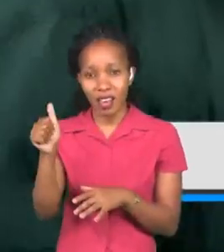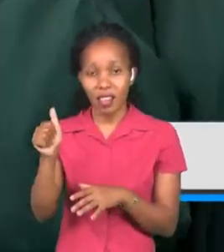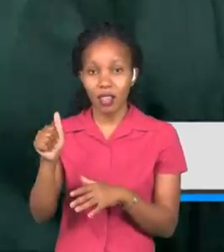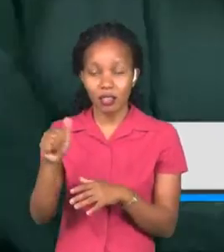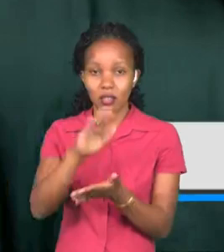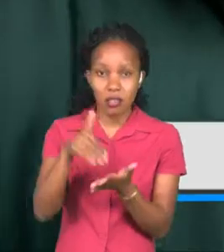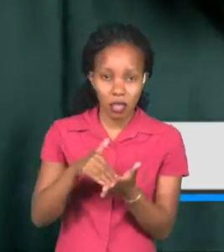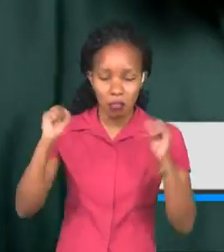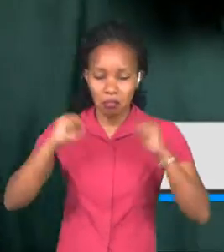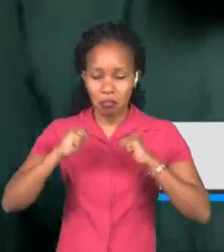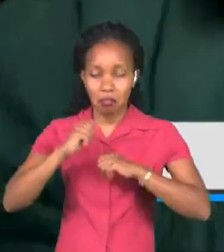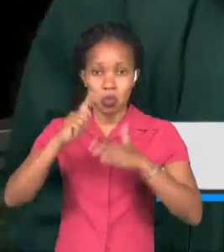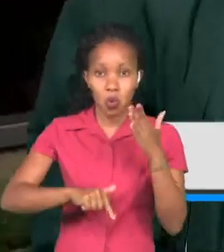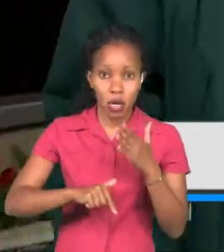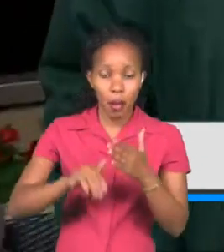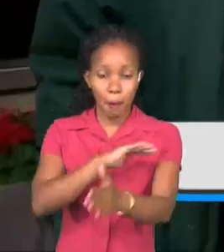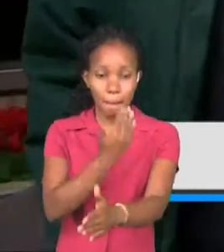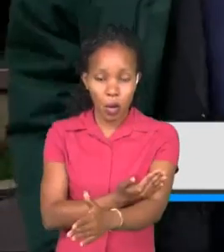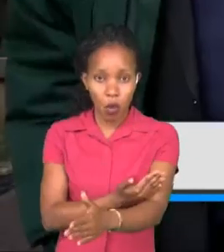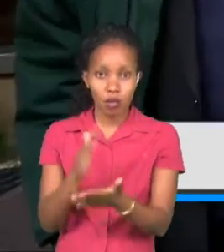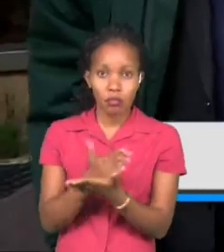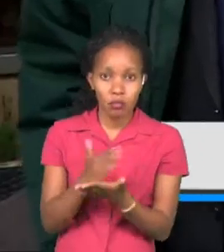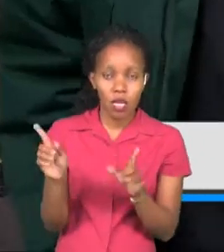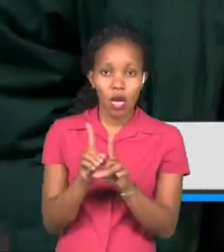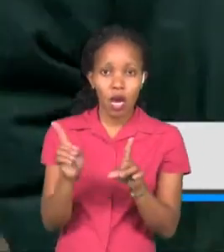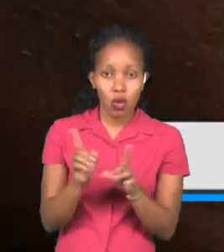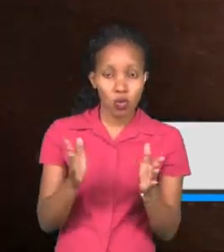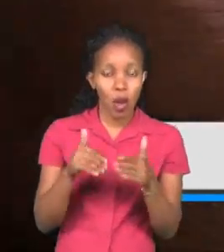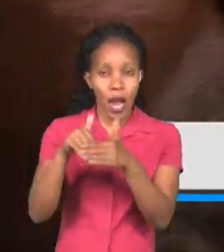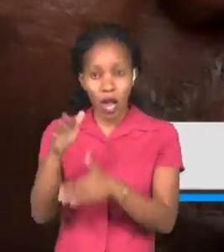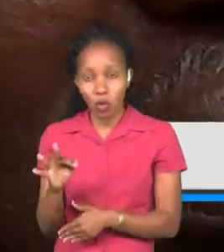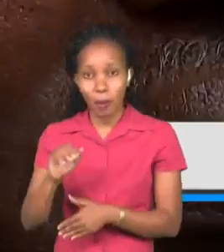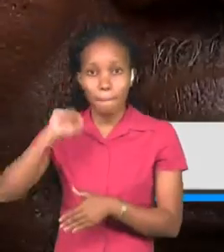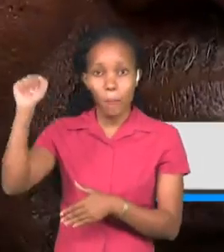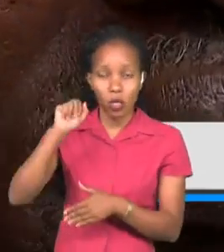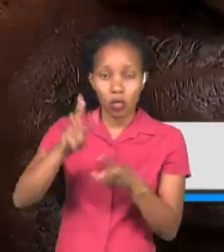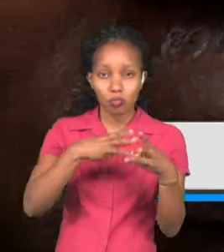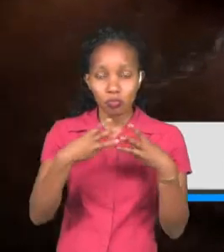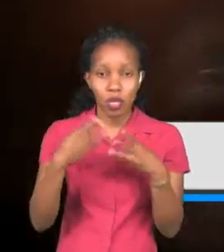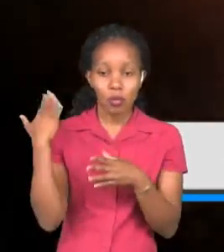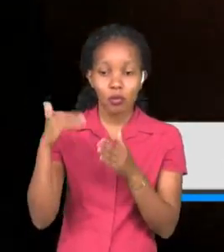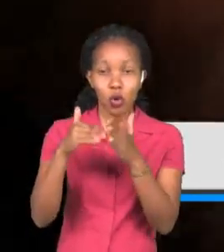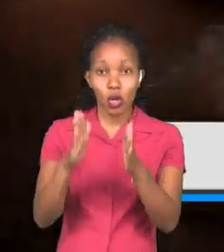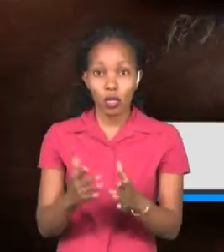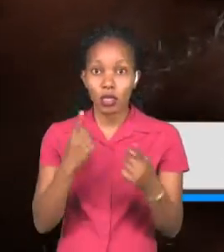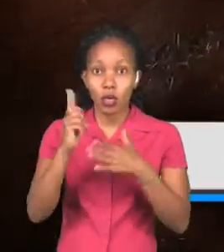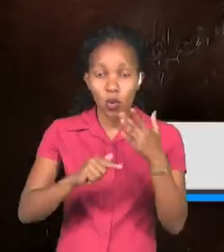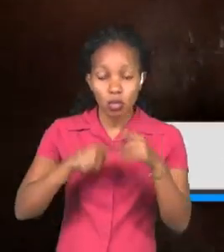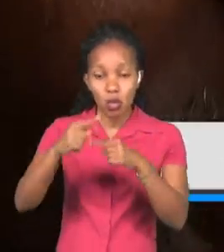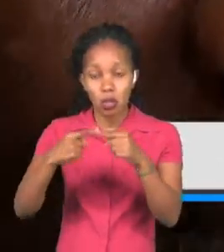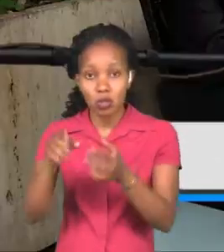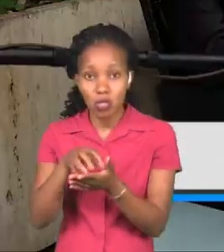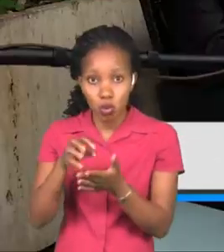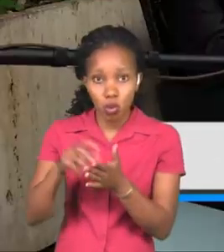centers, agree on the devolution of power and the release of political prisoners. The former rebel leader also spoke about the ongoing situation